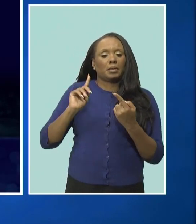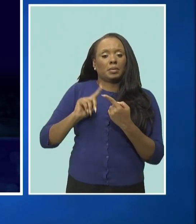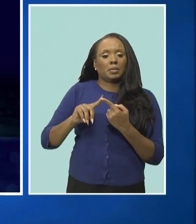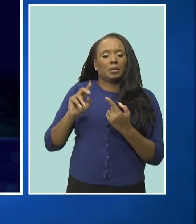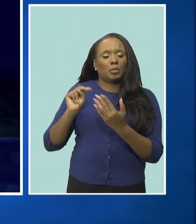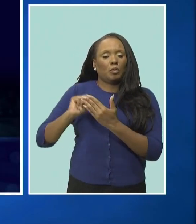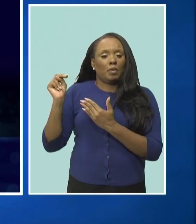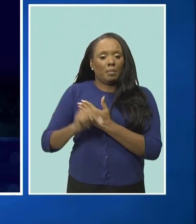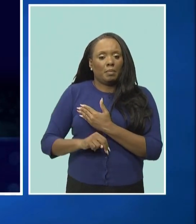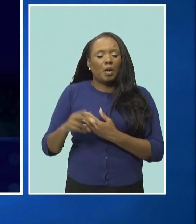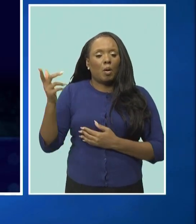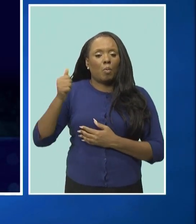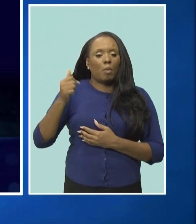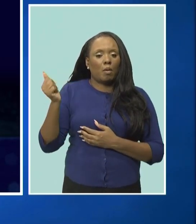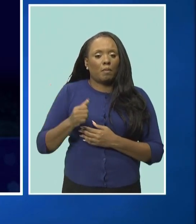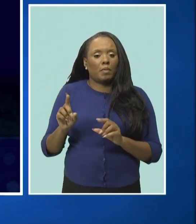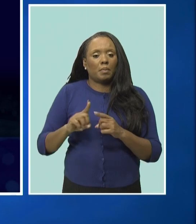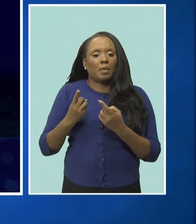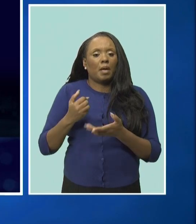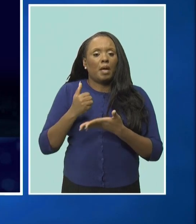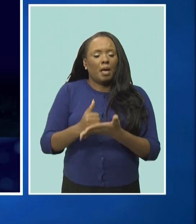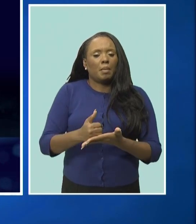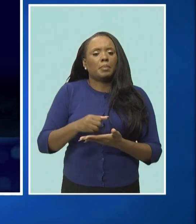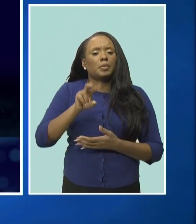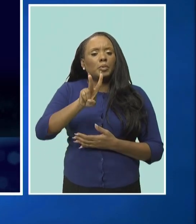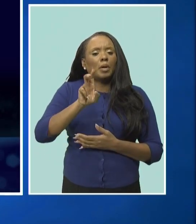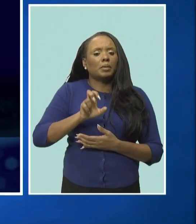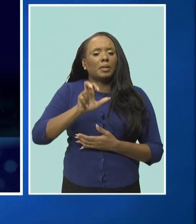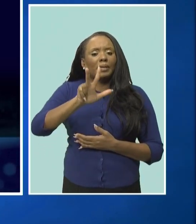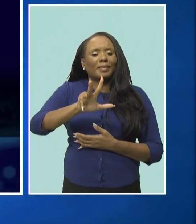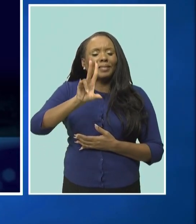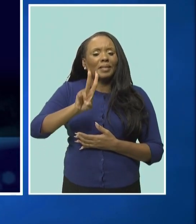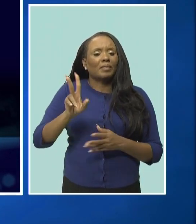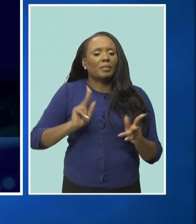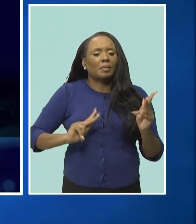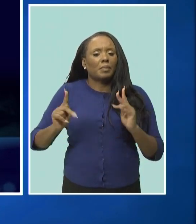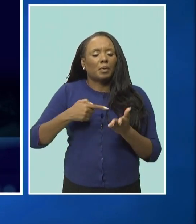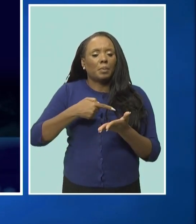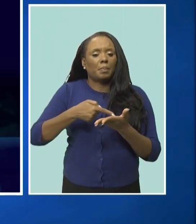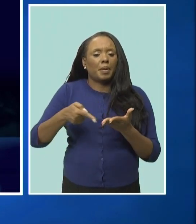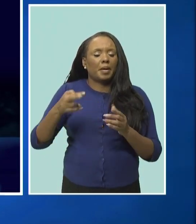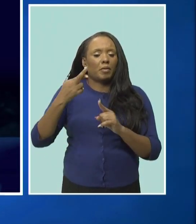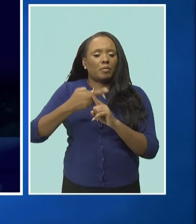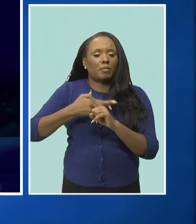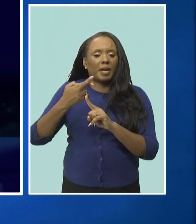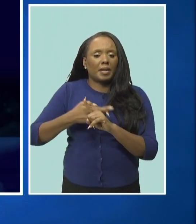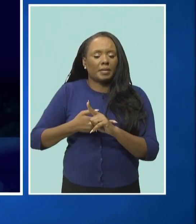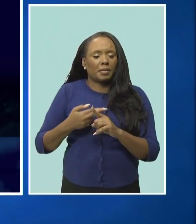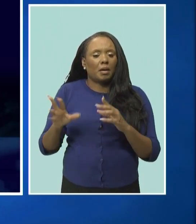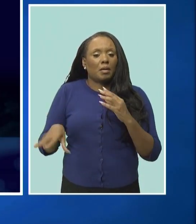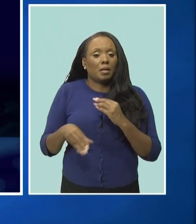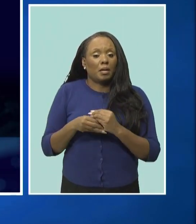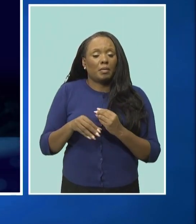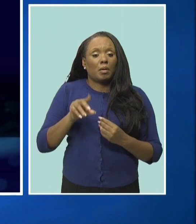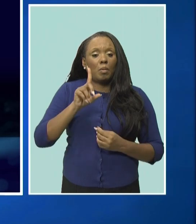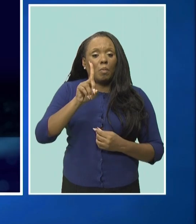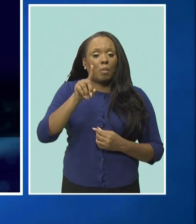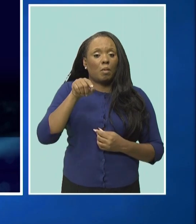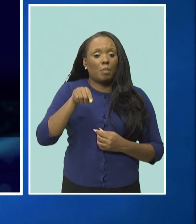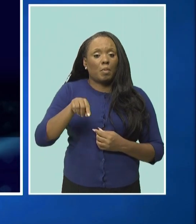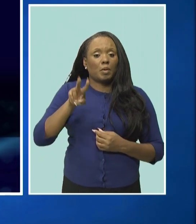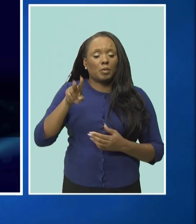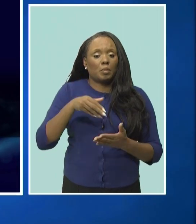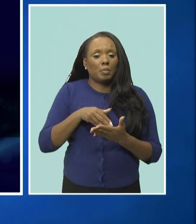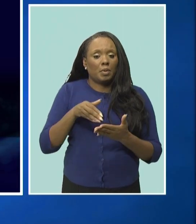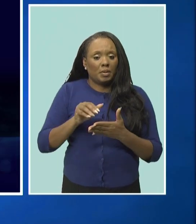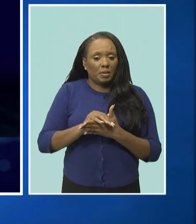Welfare Department helped 237 persons with rent, totaling $1.2 million. You would often hear that the